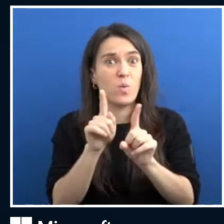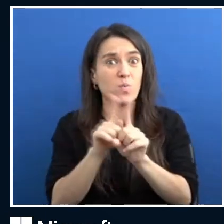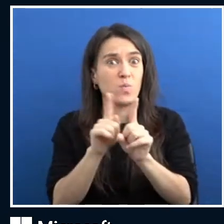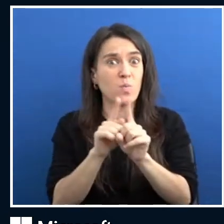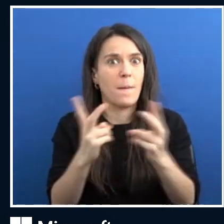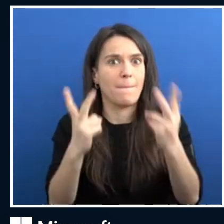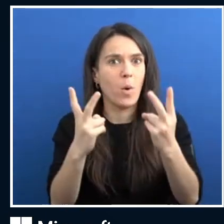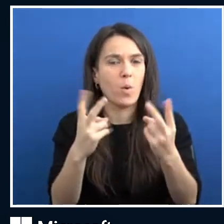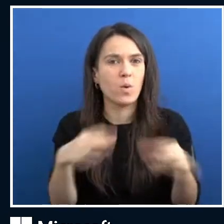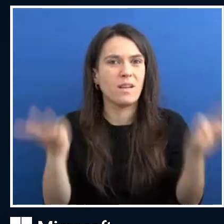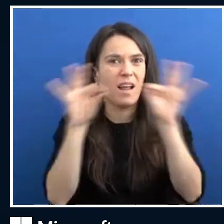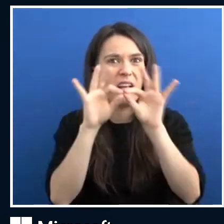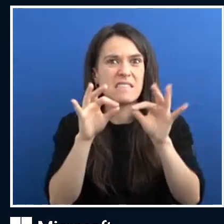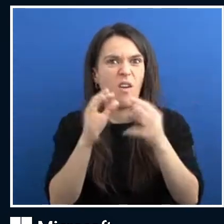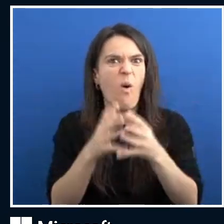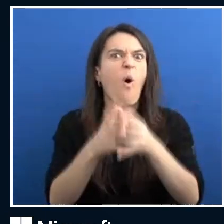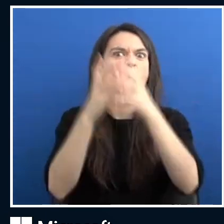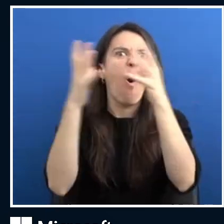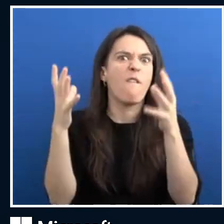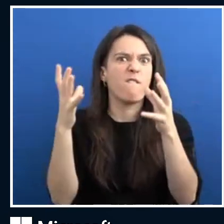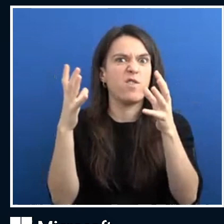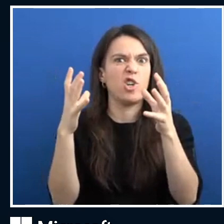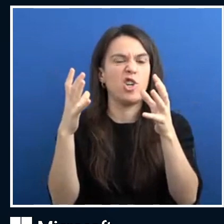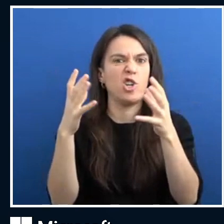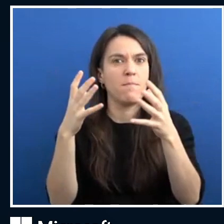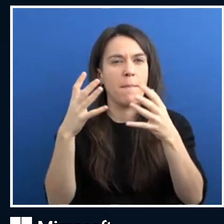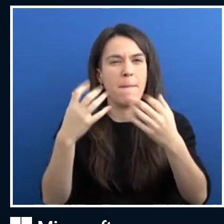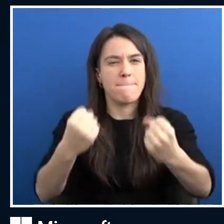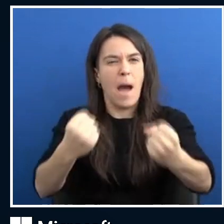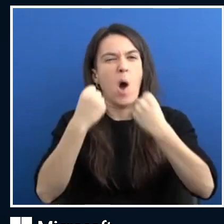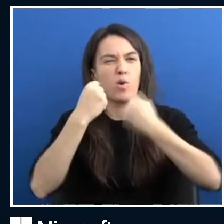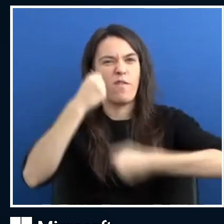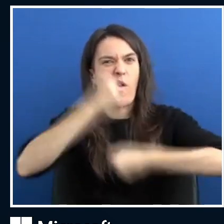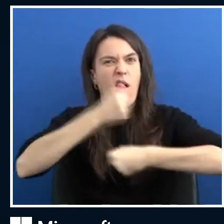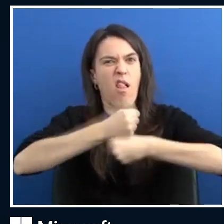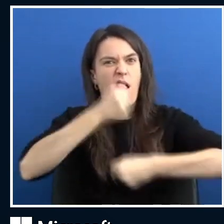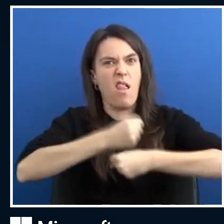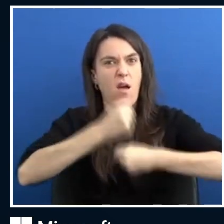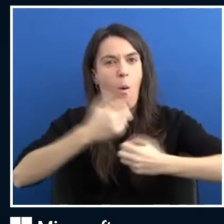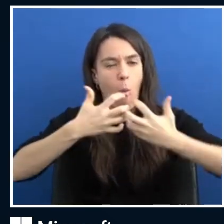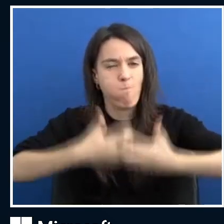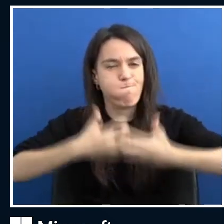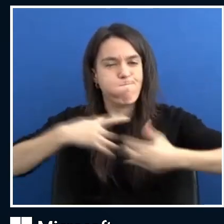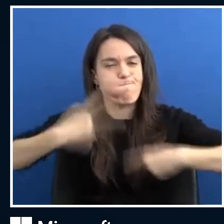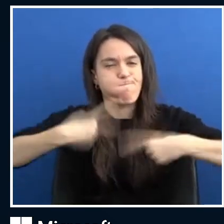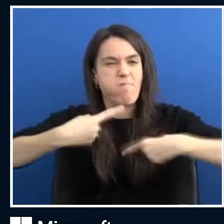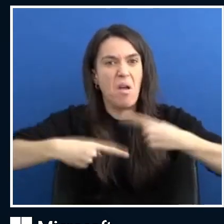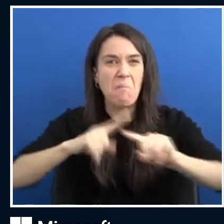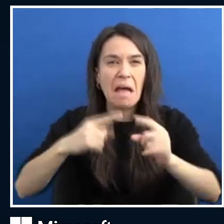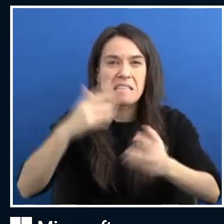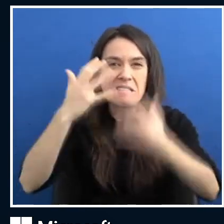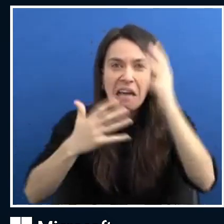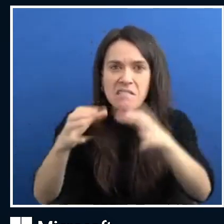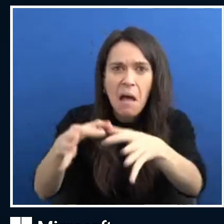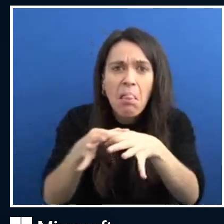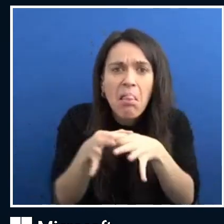overfitting. If you have a very powerful model but you don't have enough data, then the model can learn exactly like